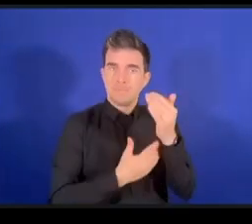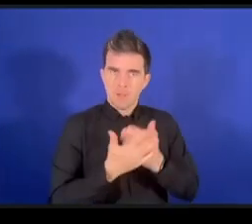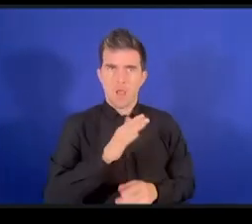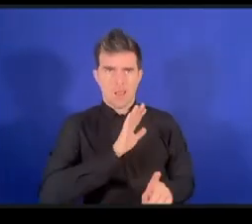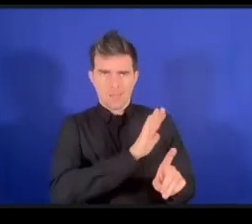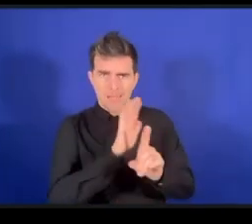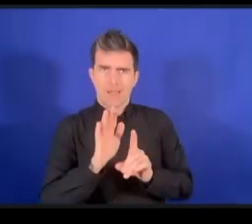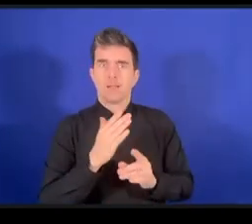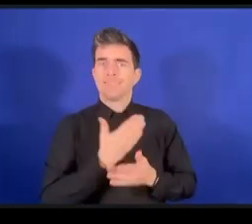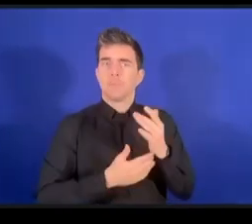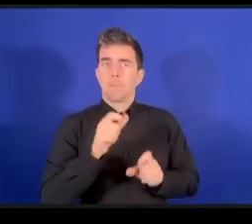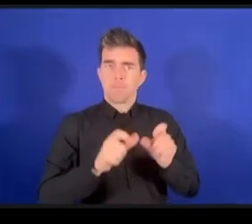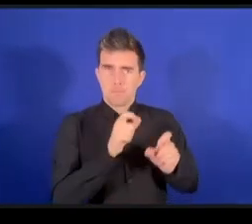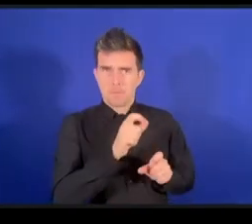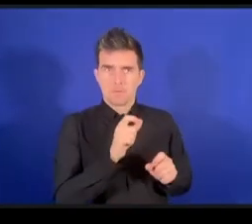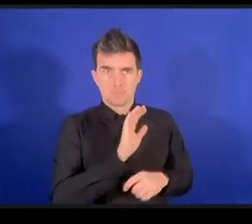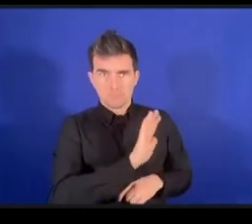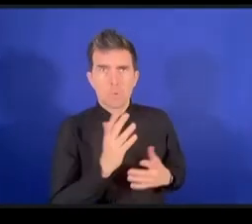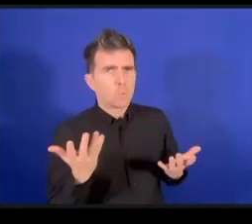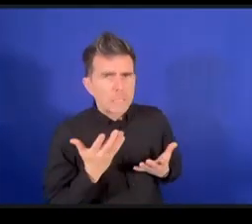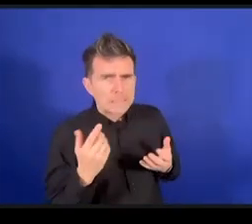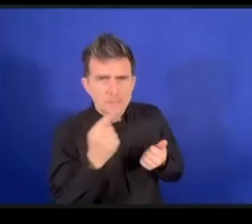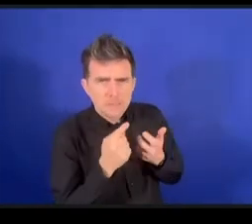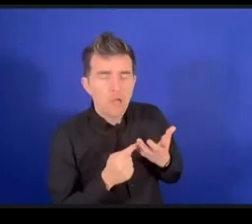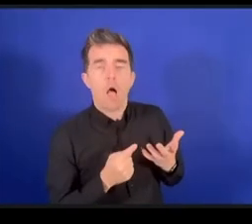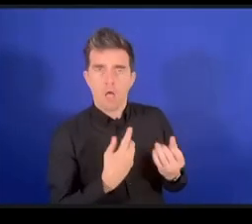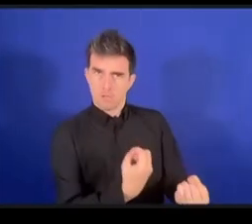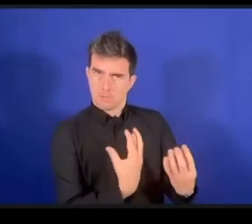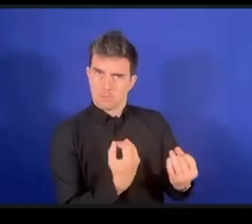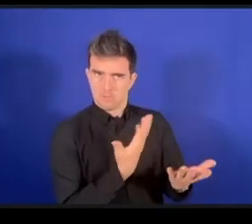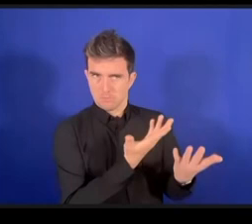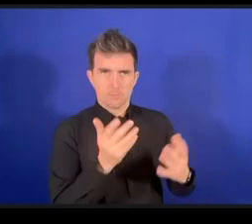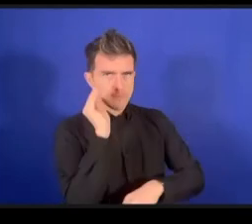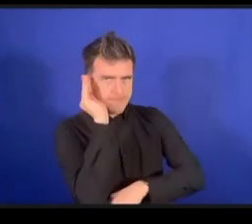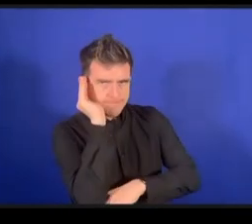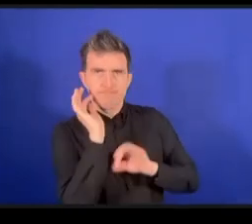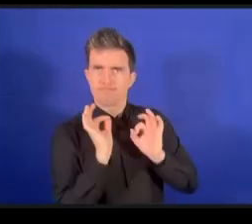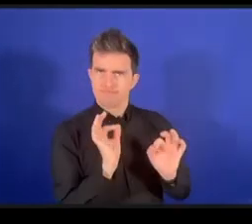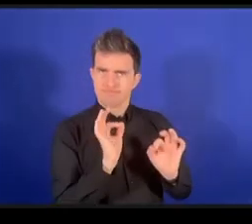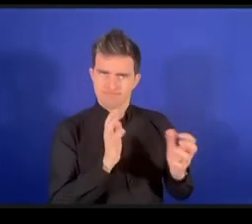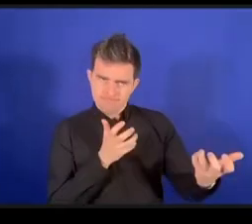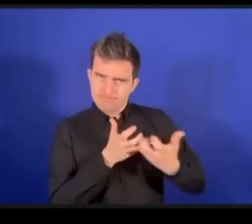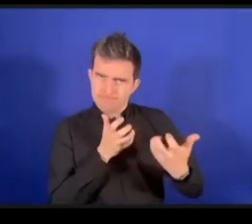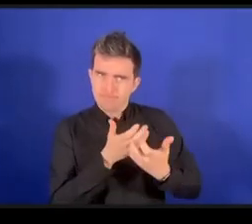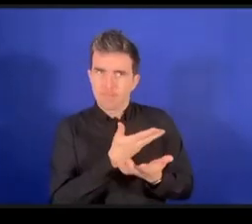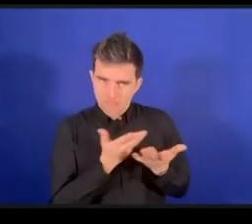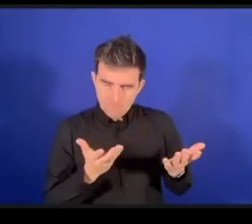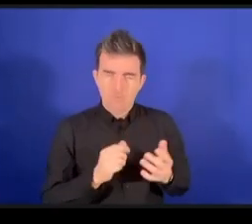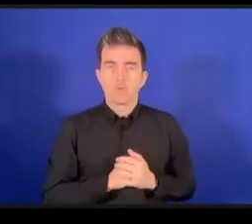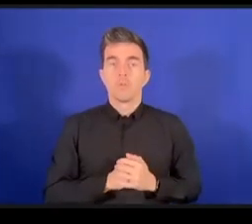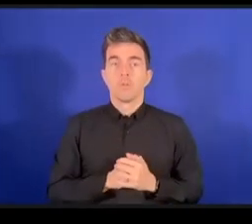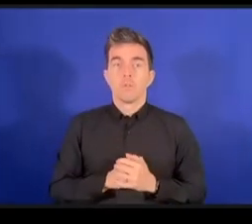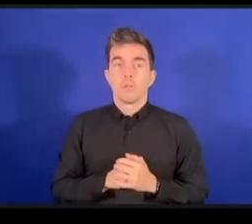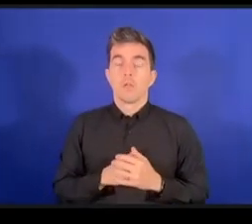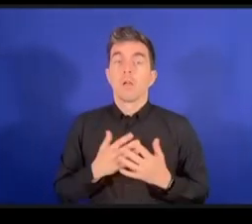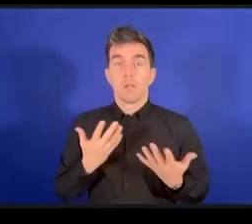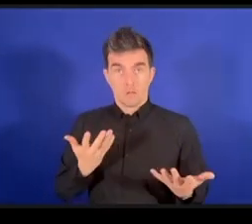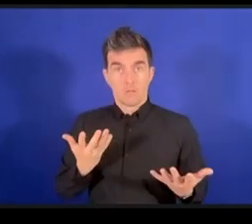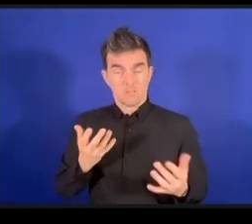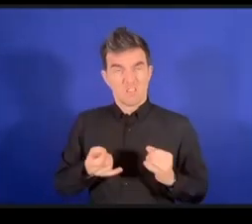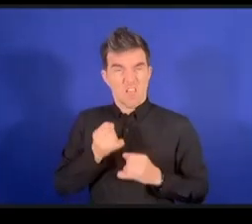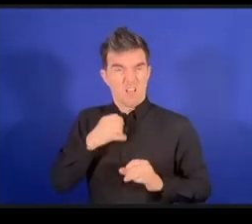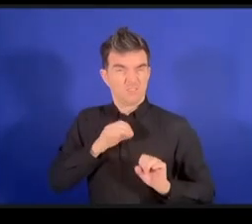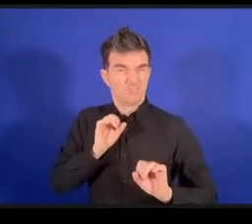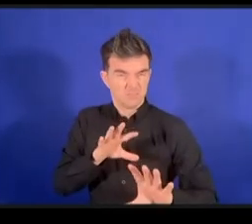is not just for people with disabilities. We all are aging, and we may at some point in our lives